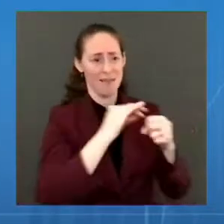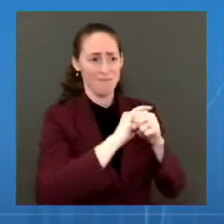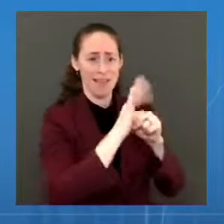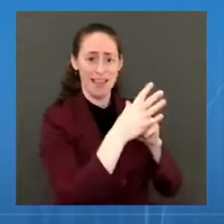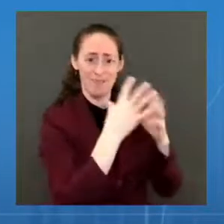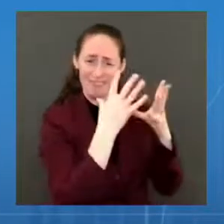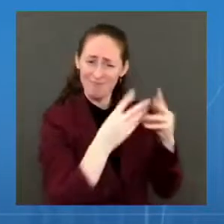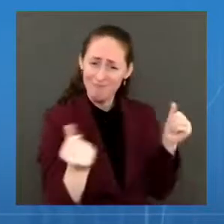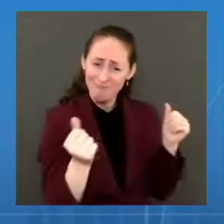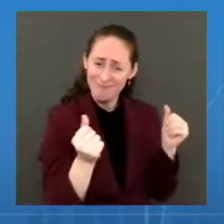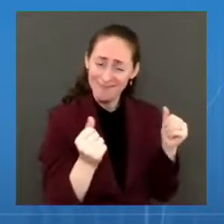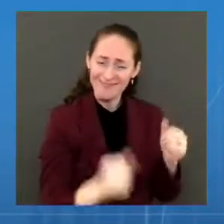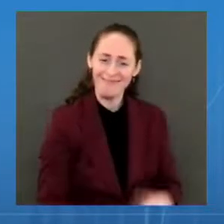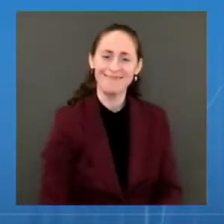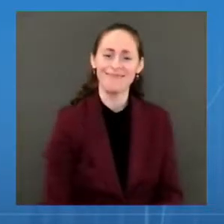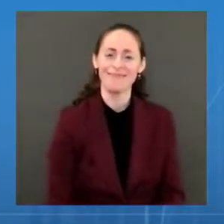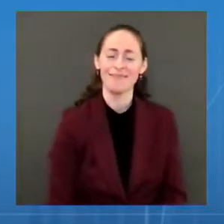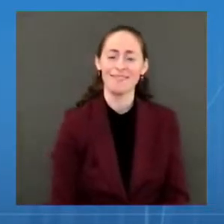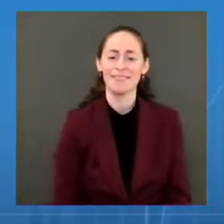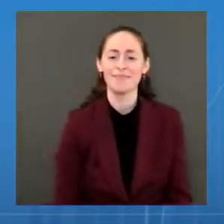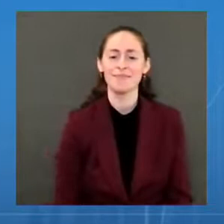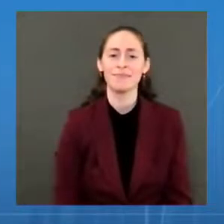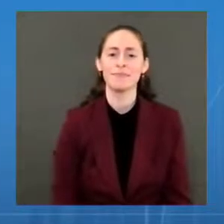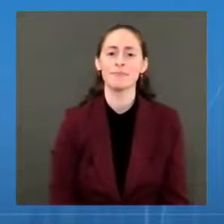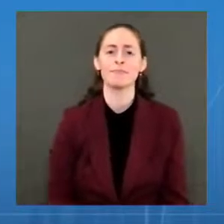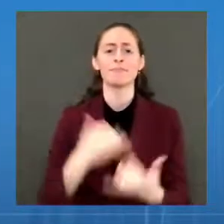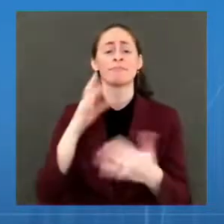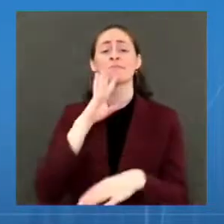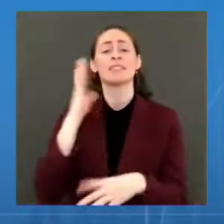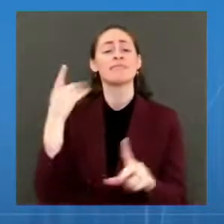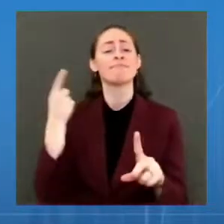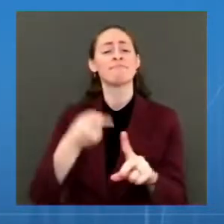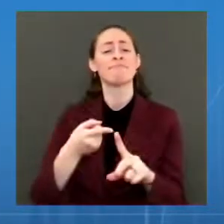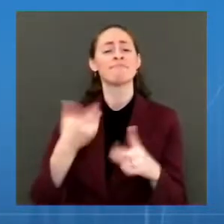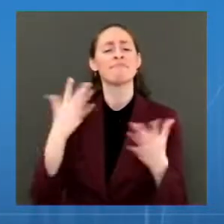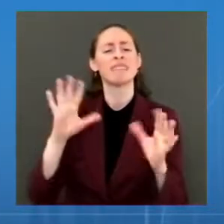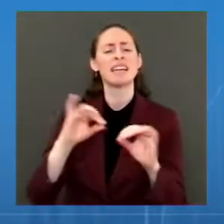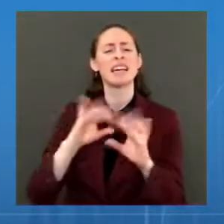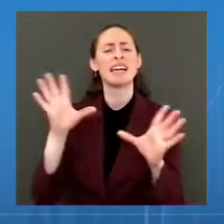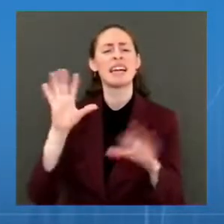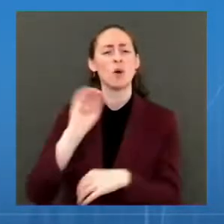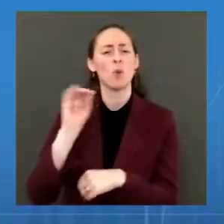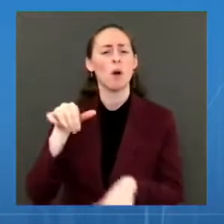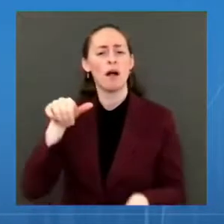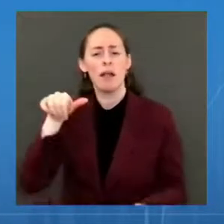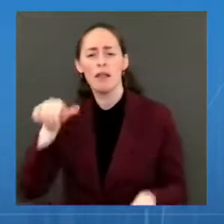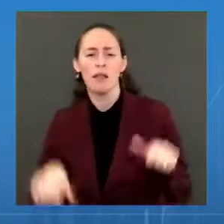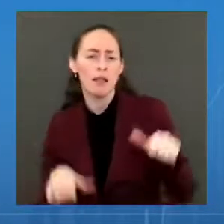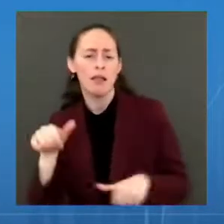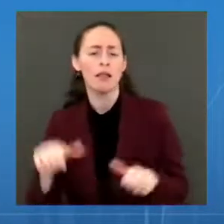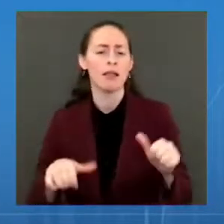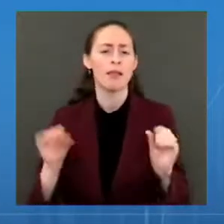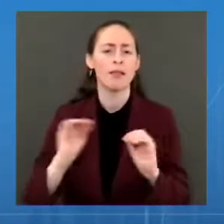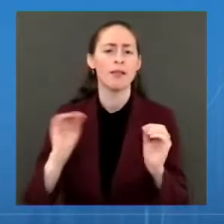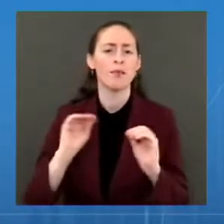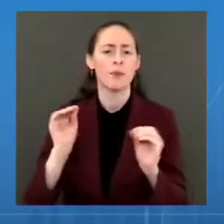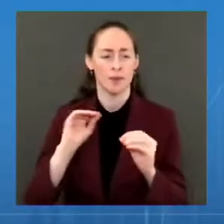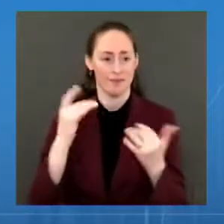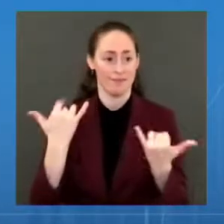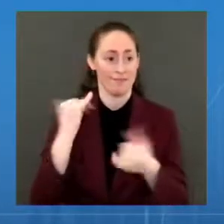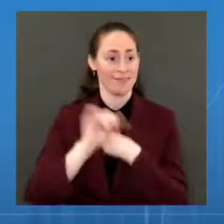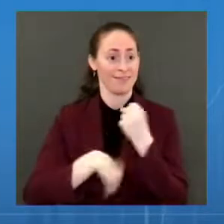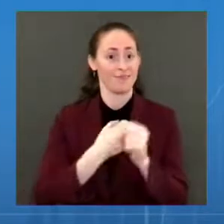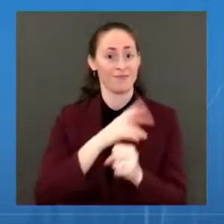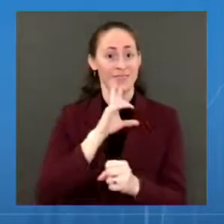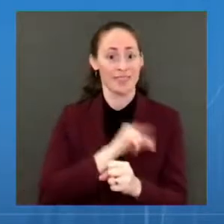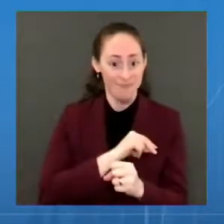Stepping back, there's no question that we are headed into a very different Thanksgiving compared to last year, when millions of